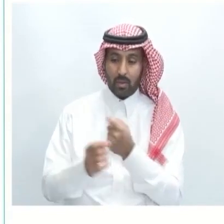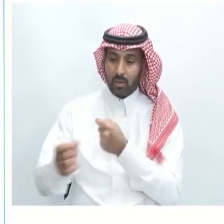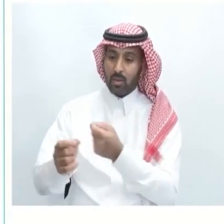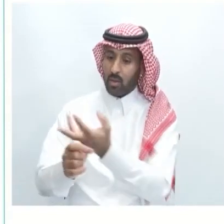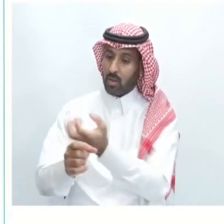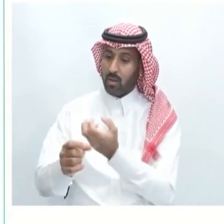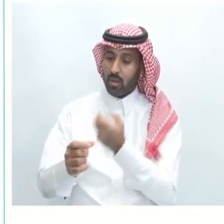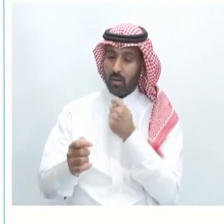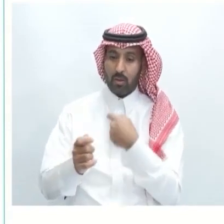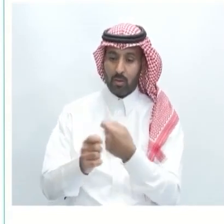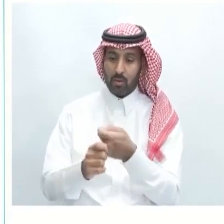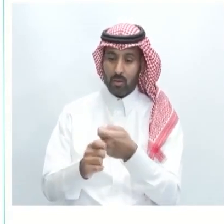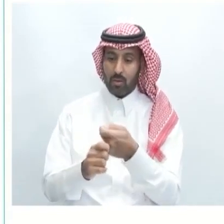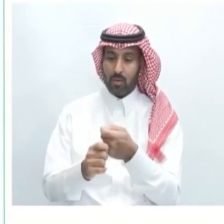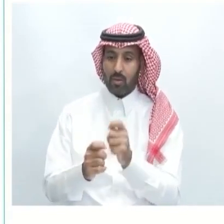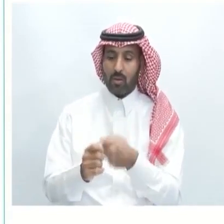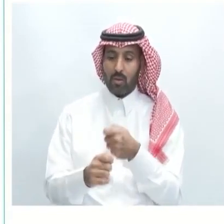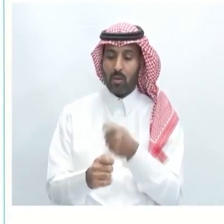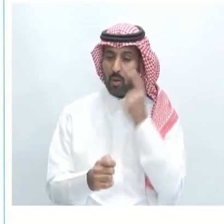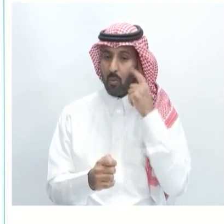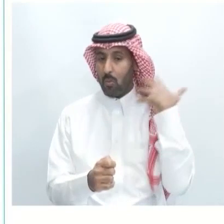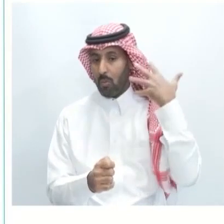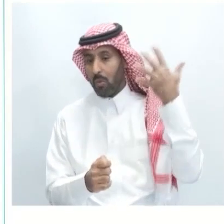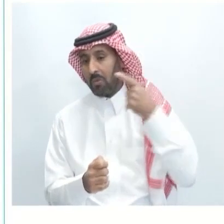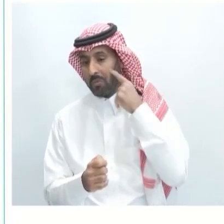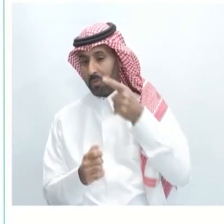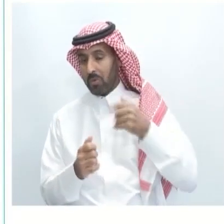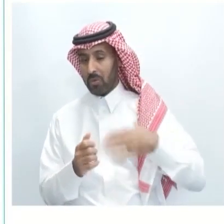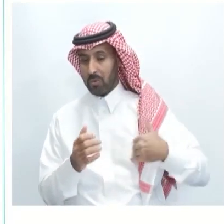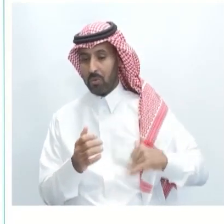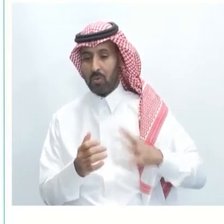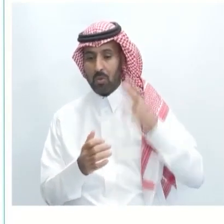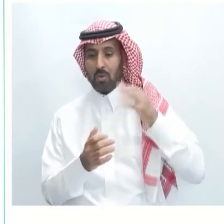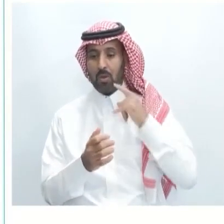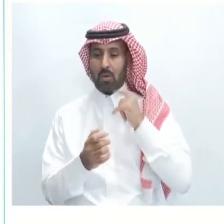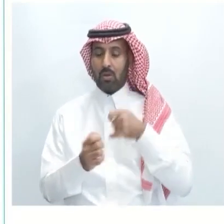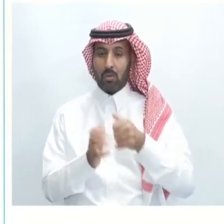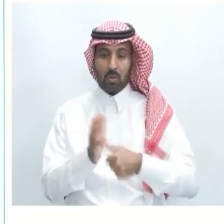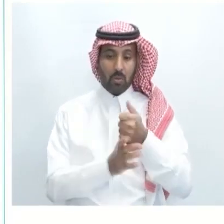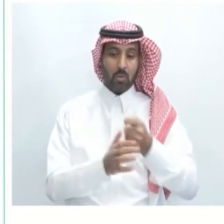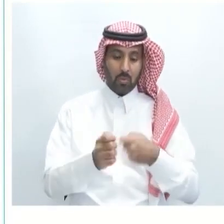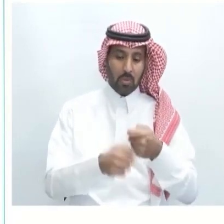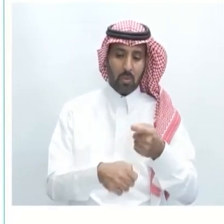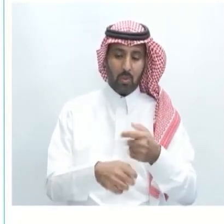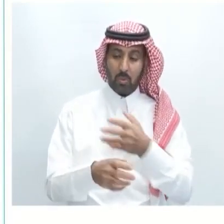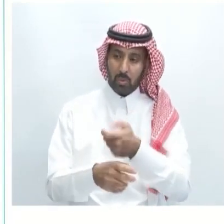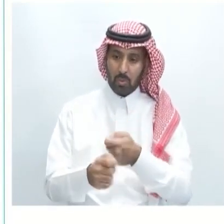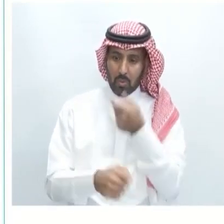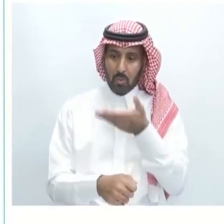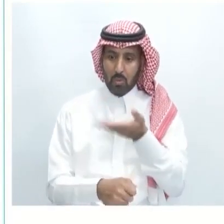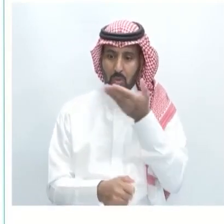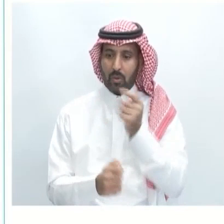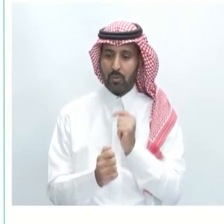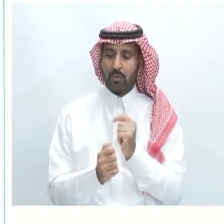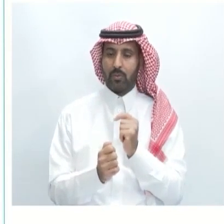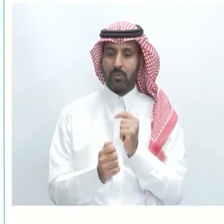get the money. Martin's dream was to be rich and be able to buy a lot of expensive things. So he,